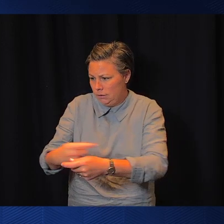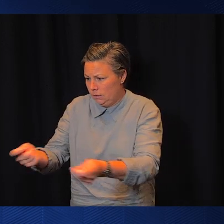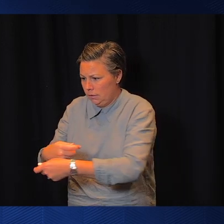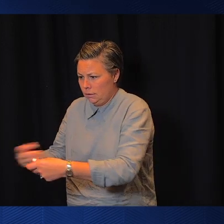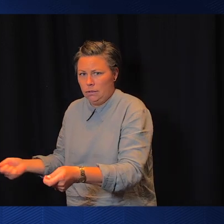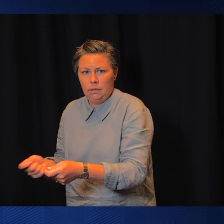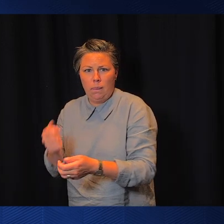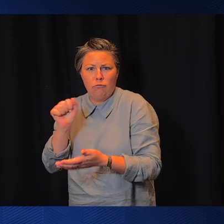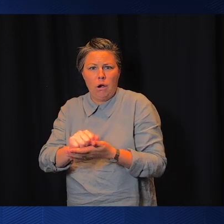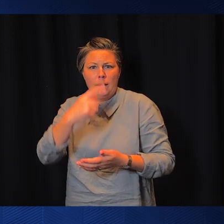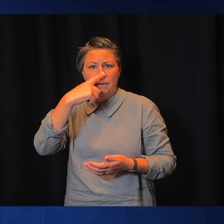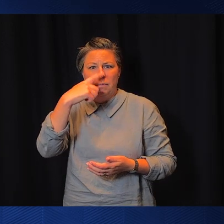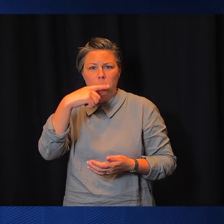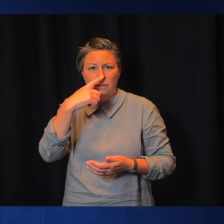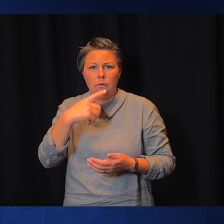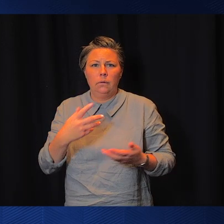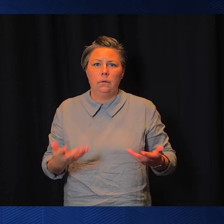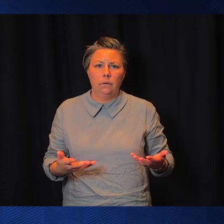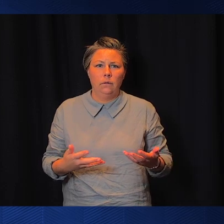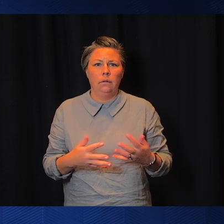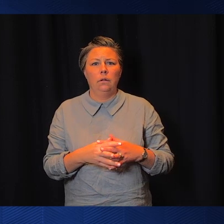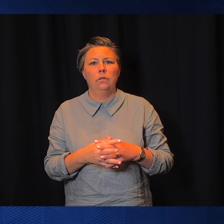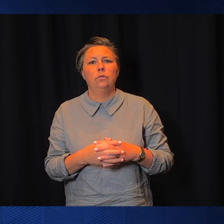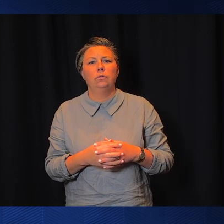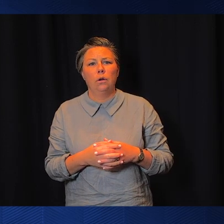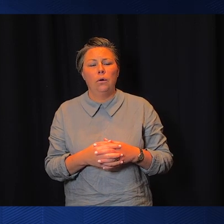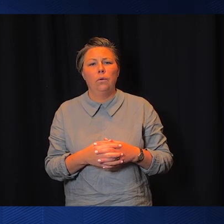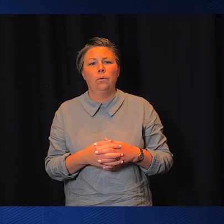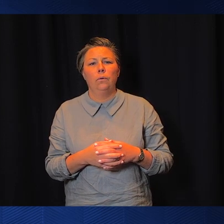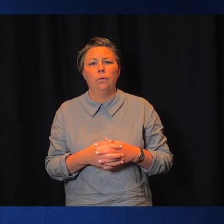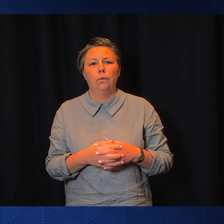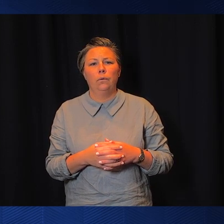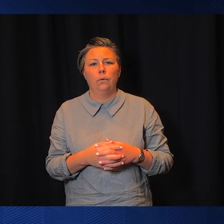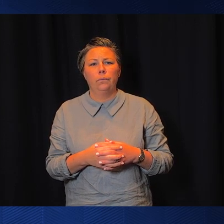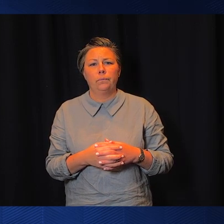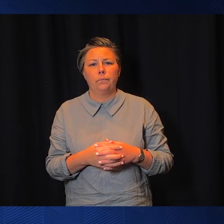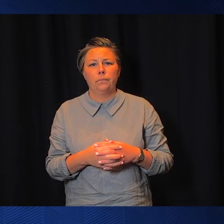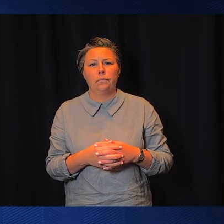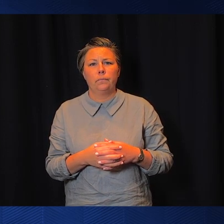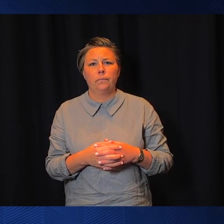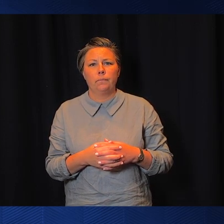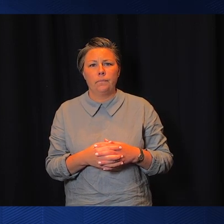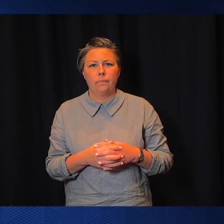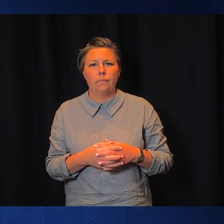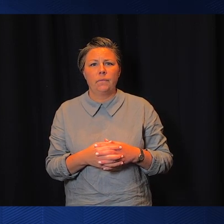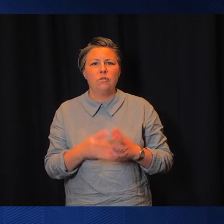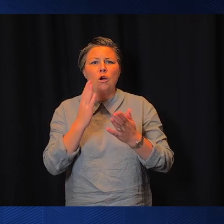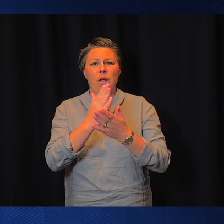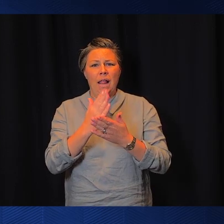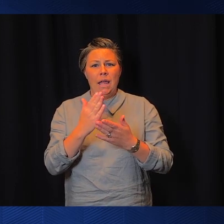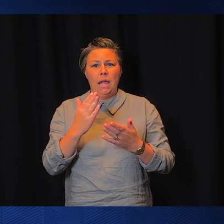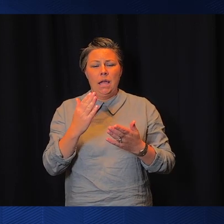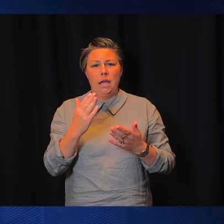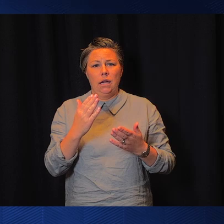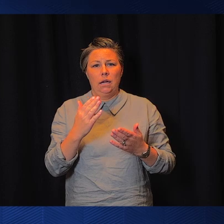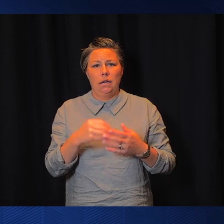about dealing with the limitations that government are responding in terms of trying to control income, money and all that, because